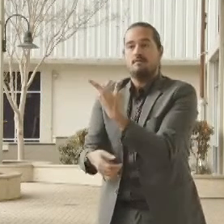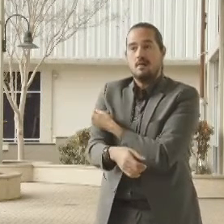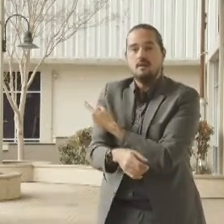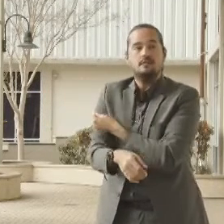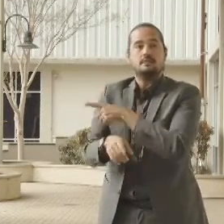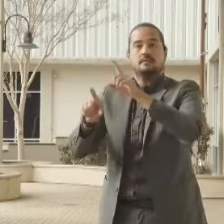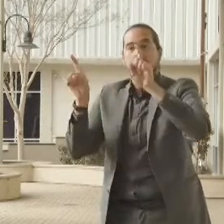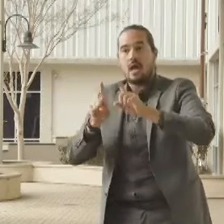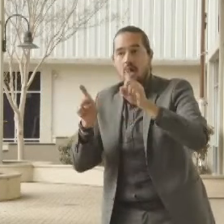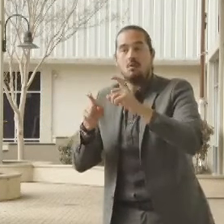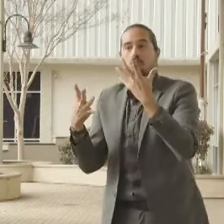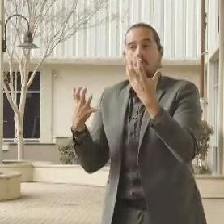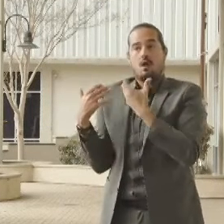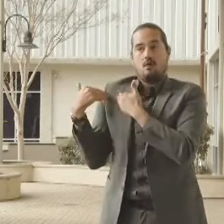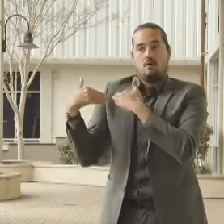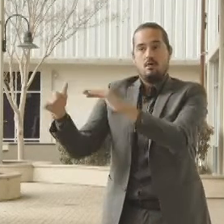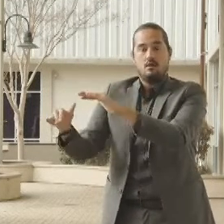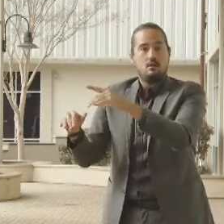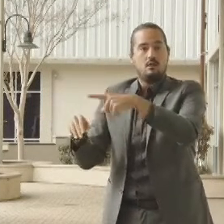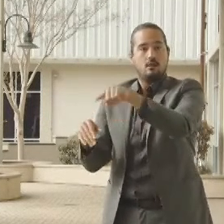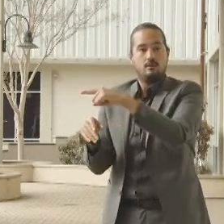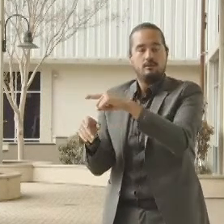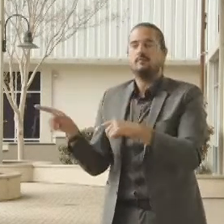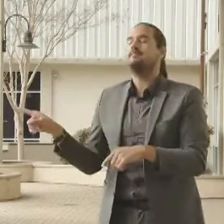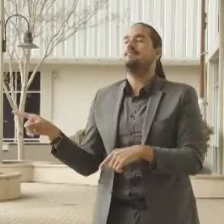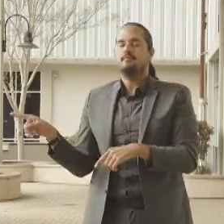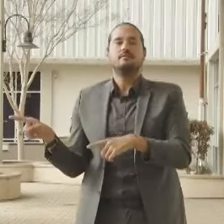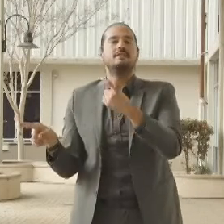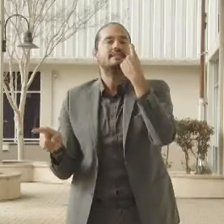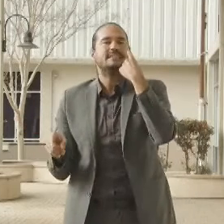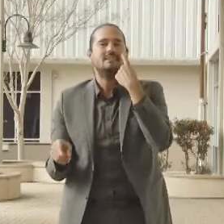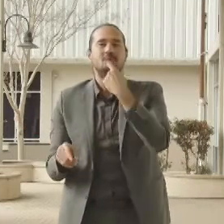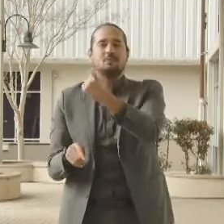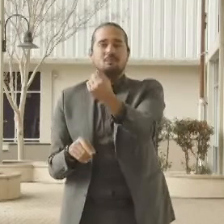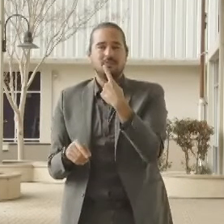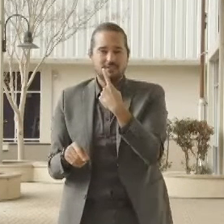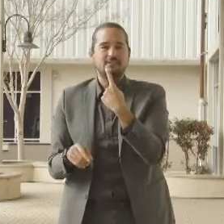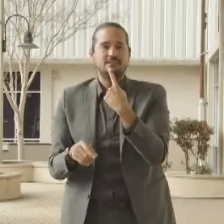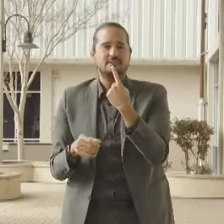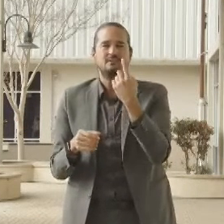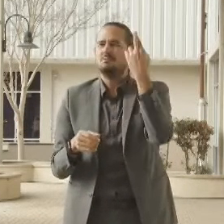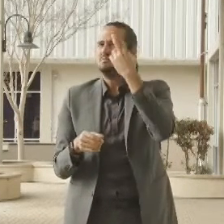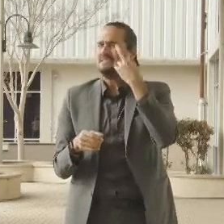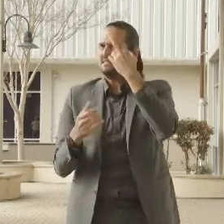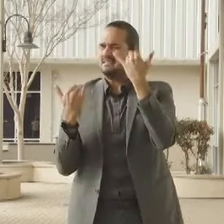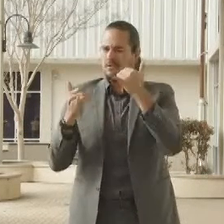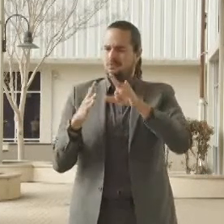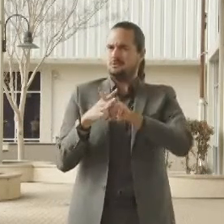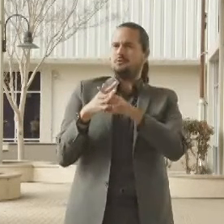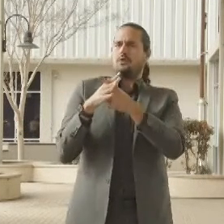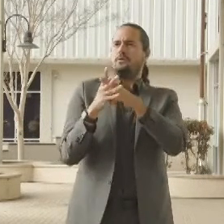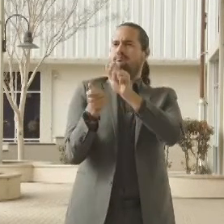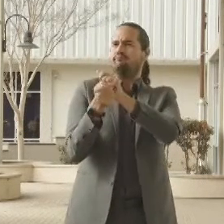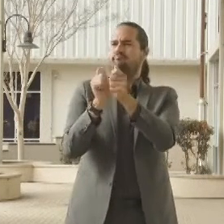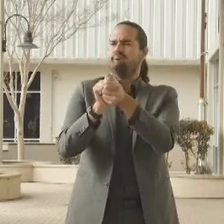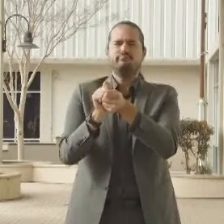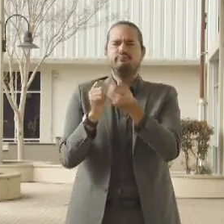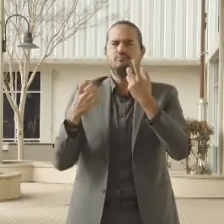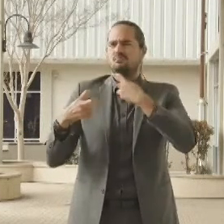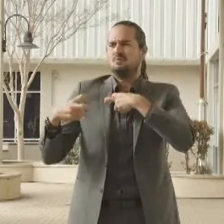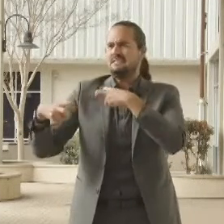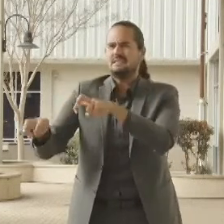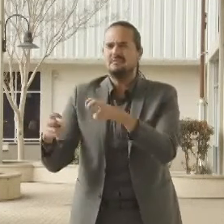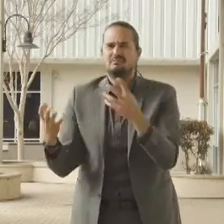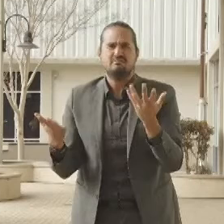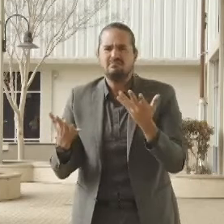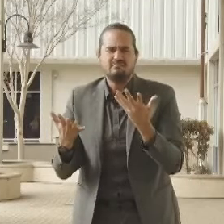change? So the question is, what's the reason behind the revision to the testing order? And I'll make a couple comments and then invite James if he would